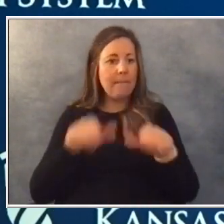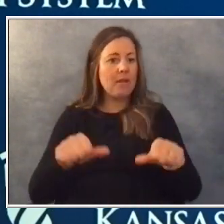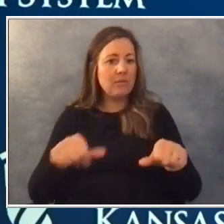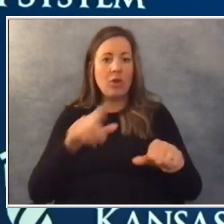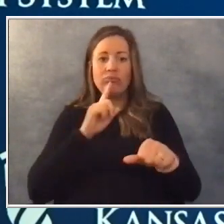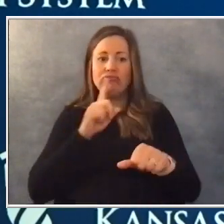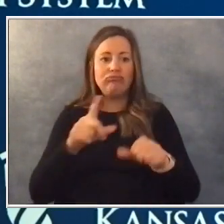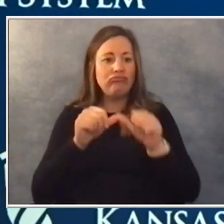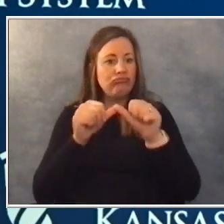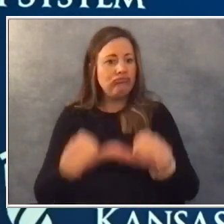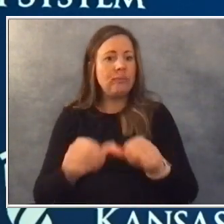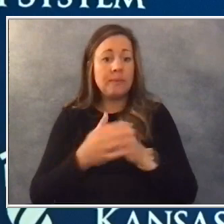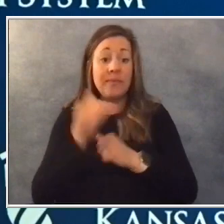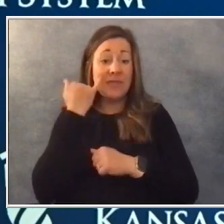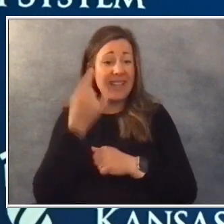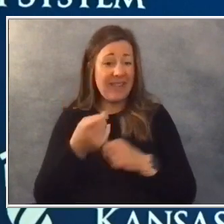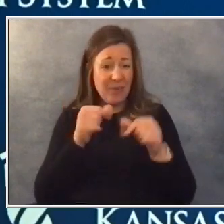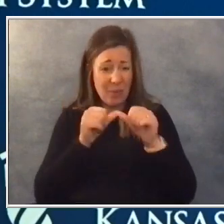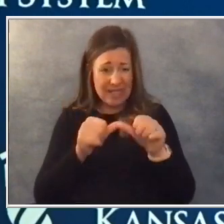trouble,